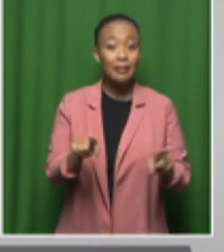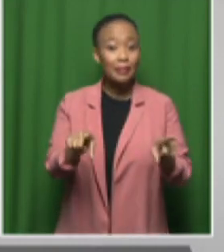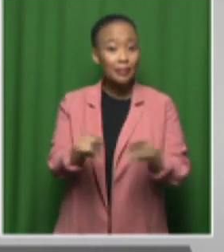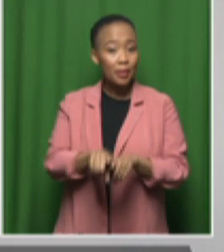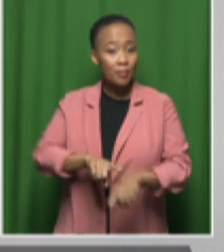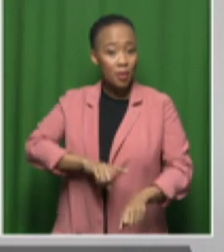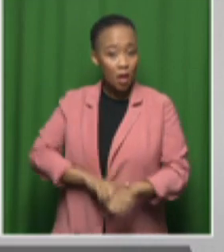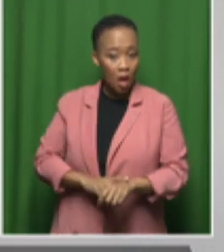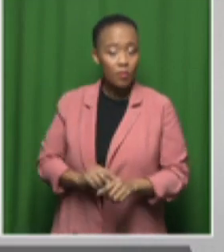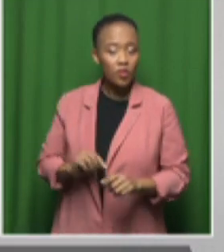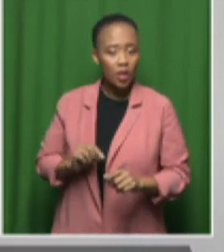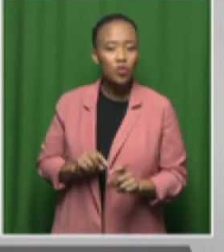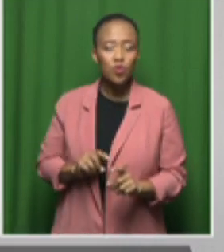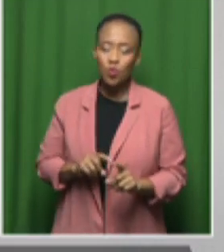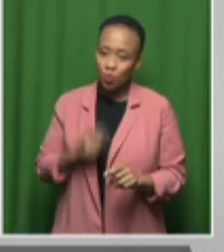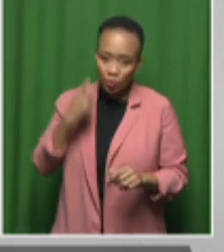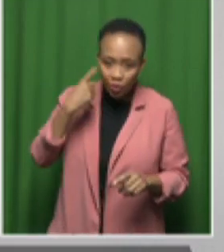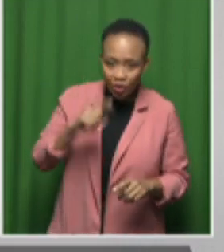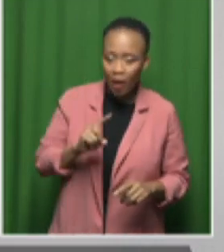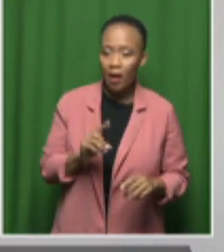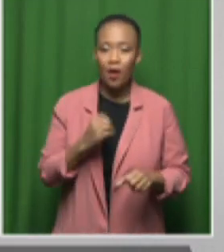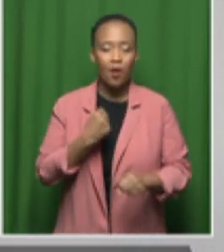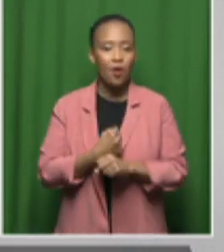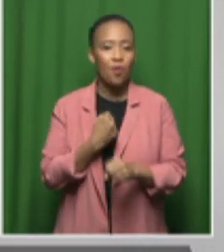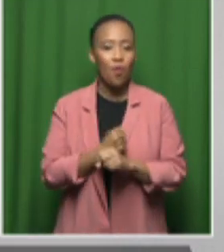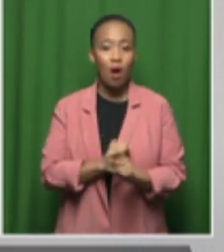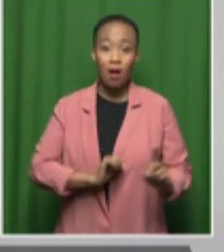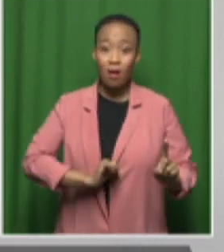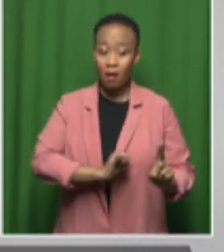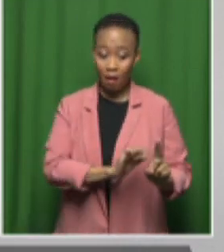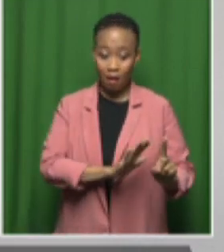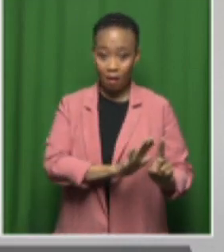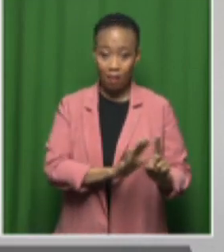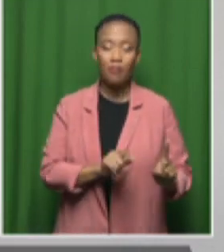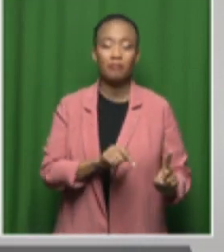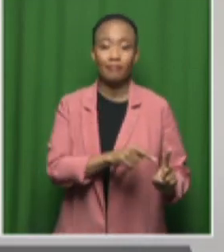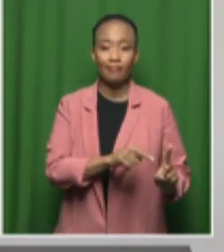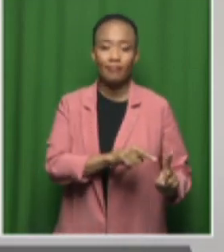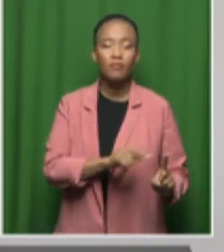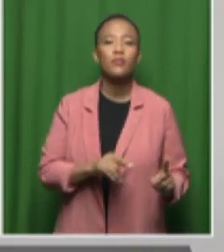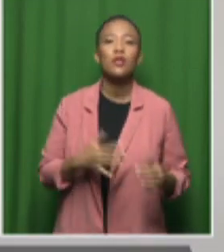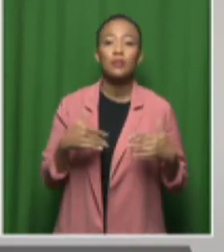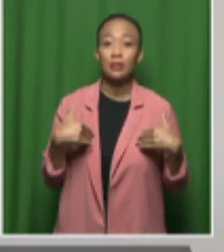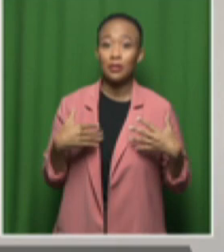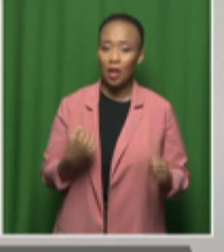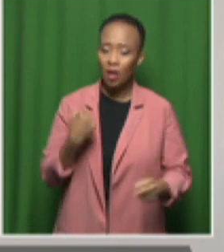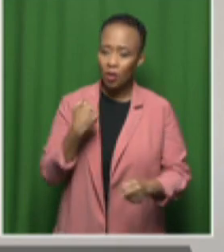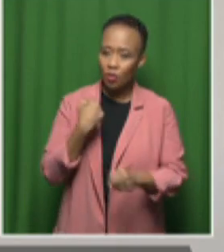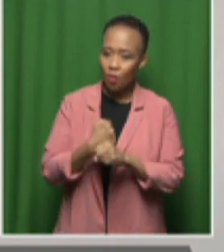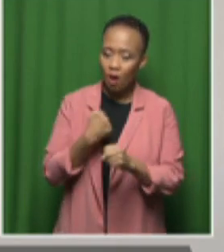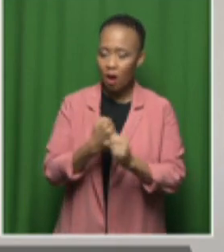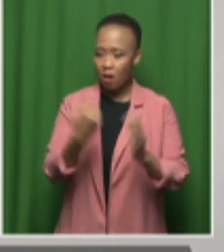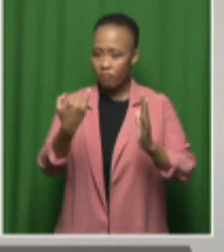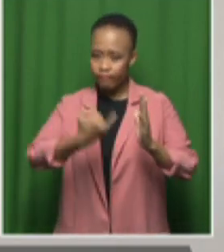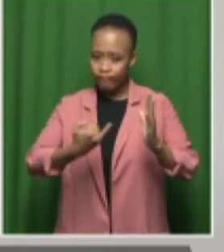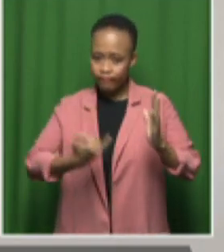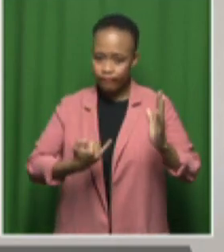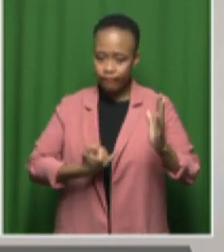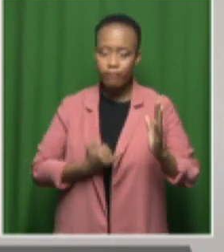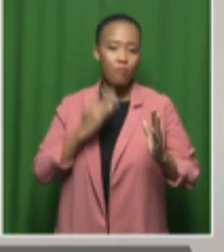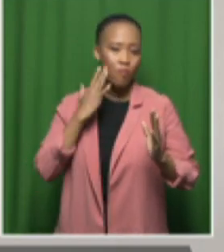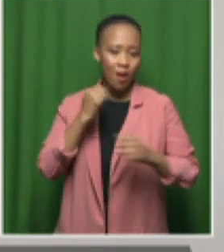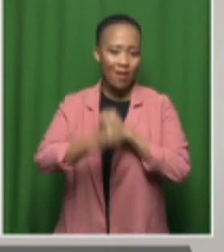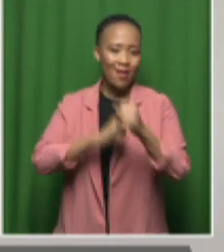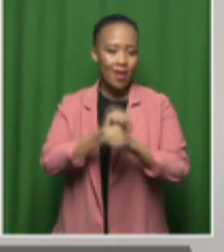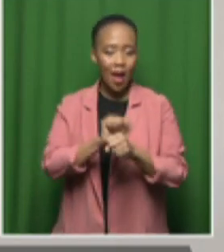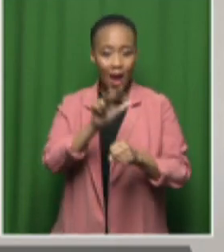Mom Esther's career spans over 50 years, and she started making work in the 80s. So being able to